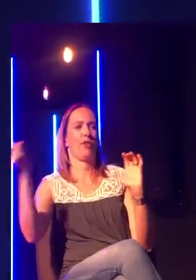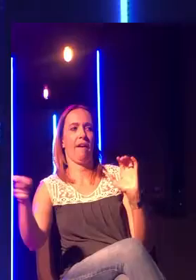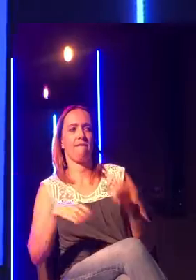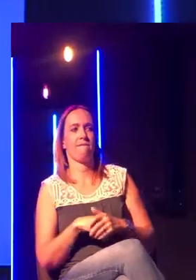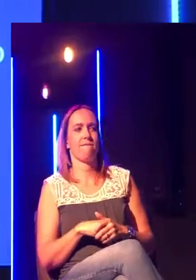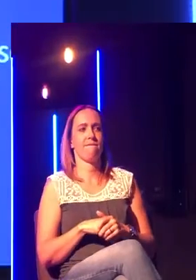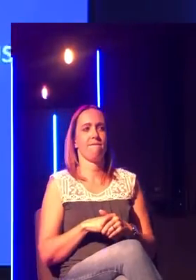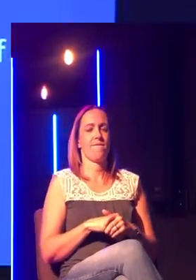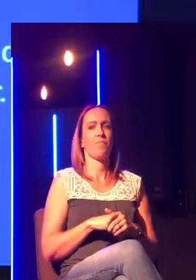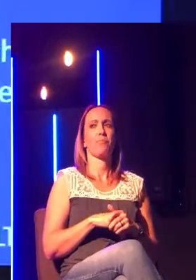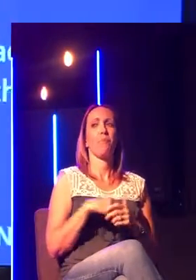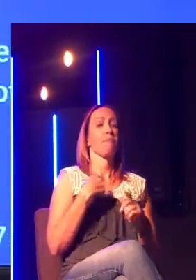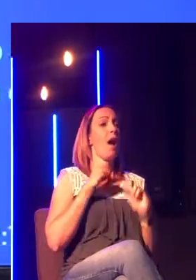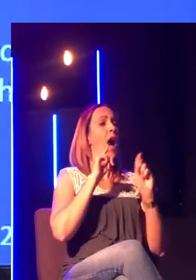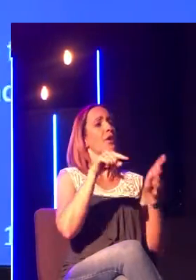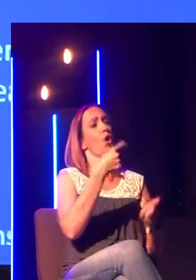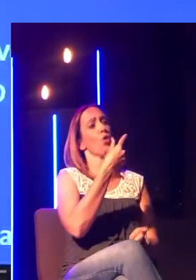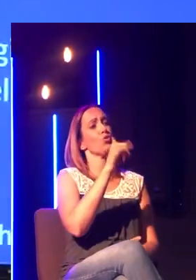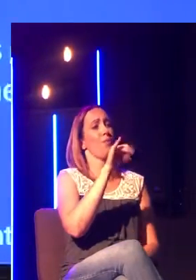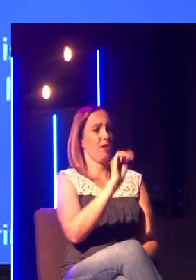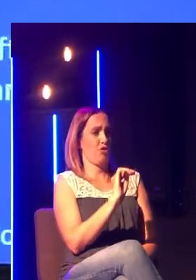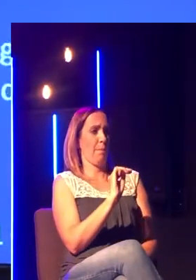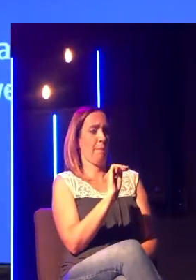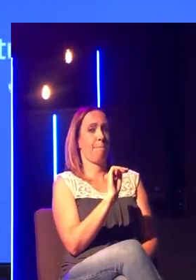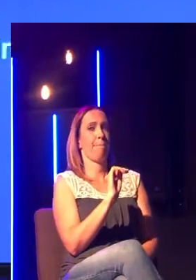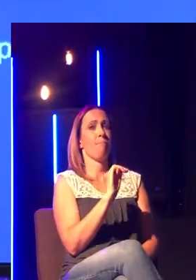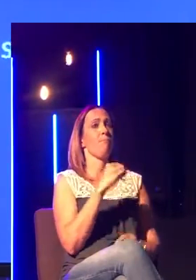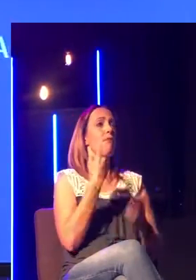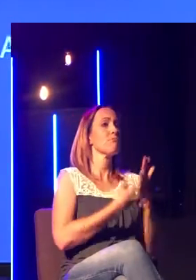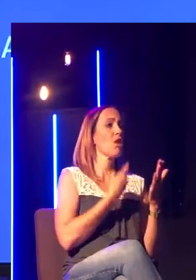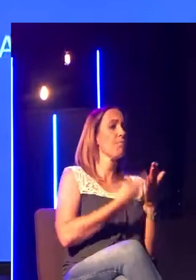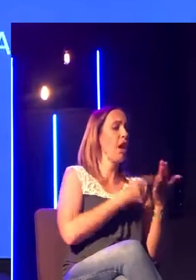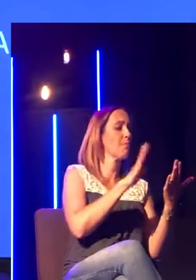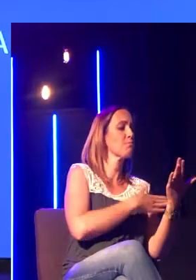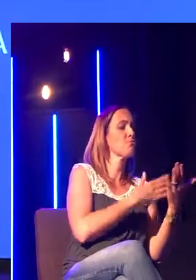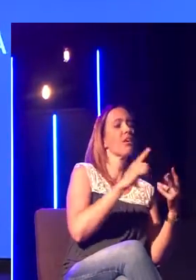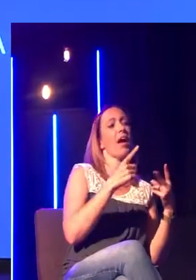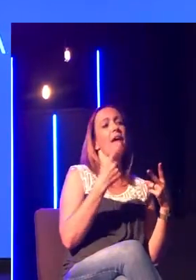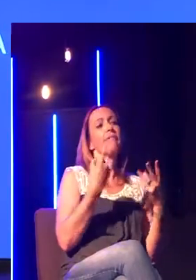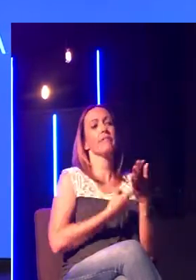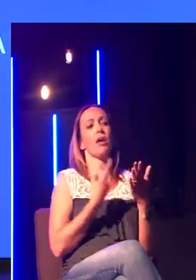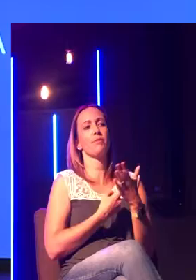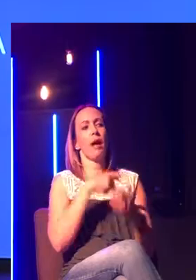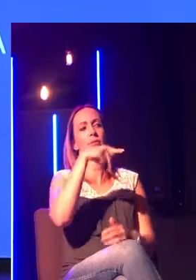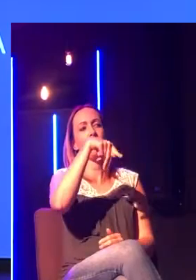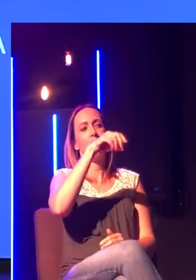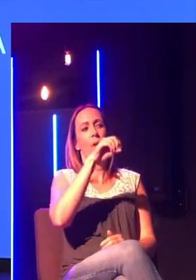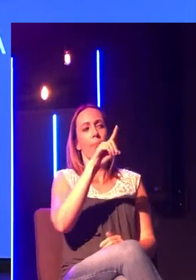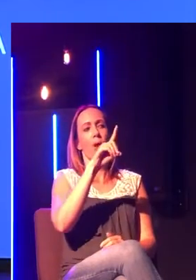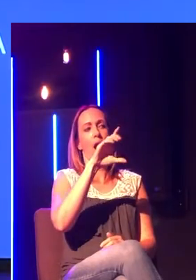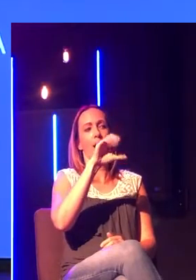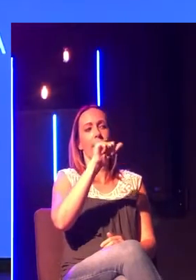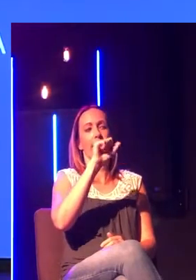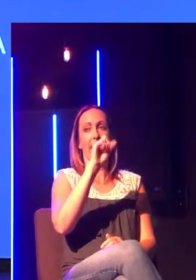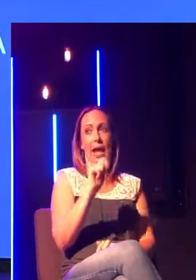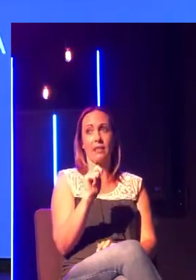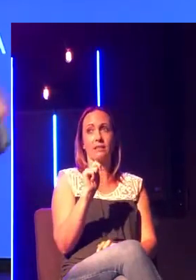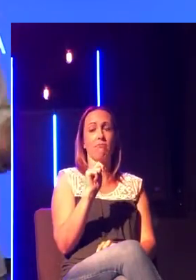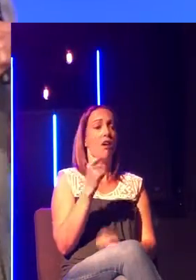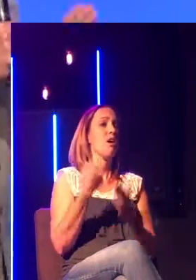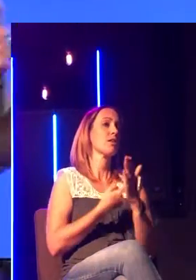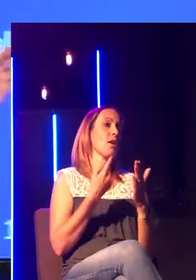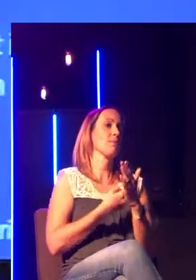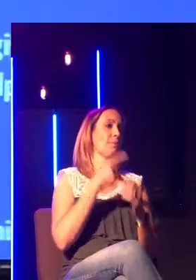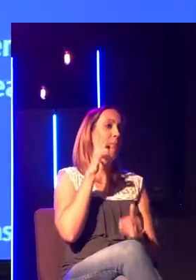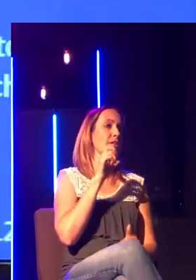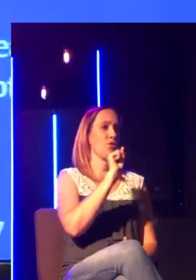I sometimes will listen to music. There's sometimes I listen to podcasts. But if I'm listening to a podcast, I'm going to listen to Stephen Furtick preaching because there's